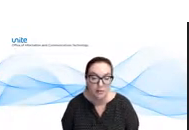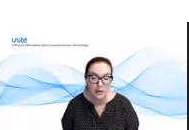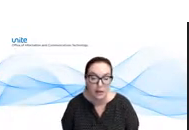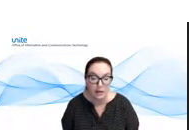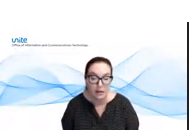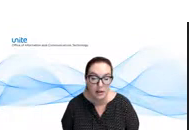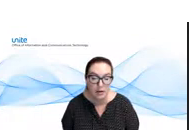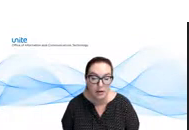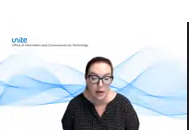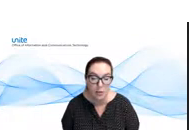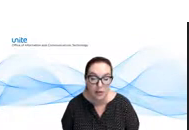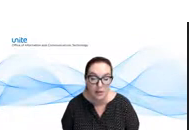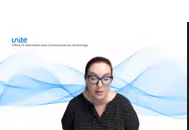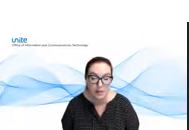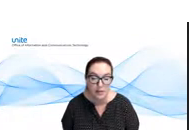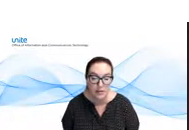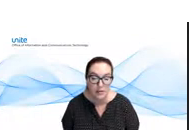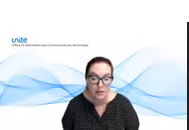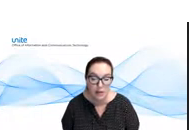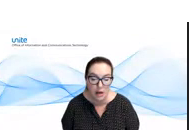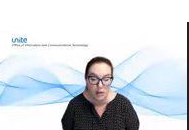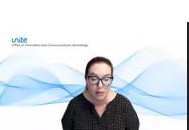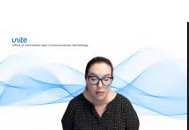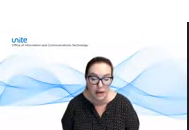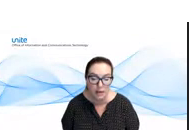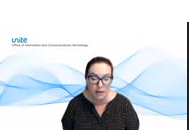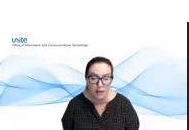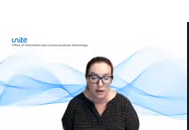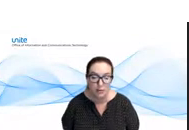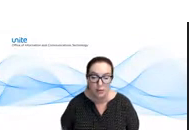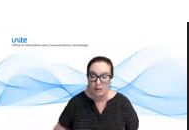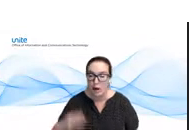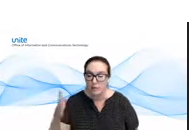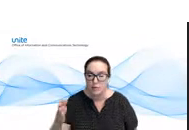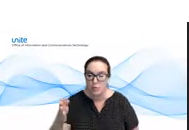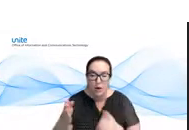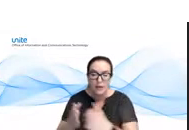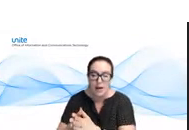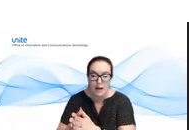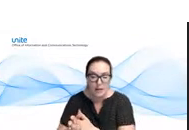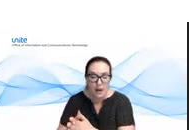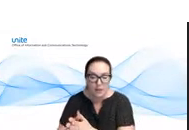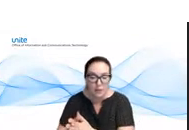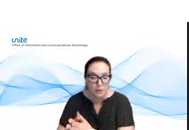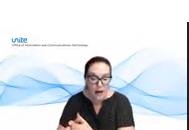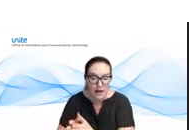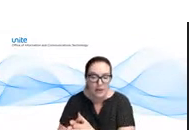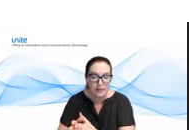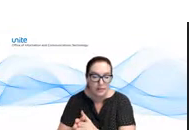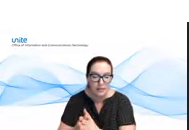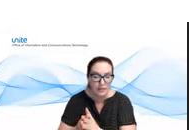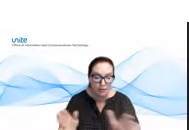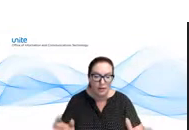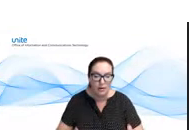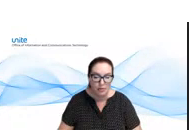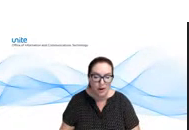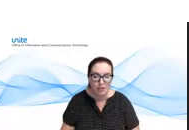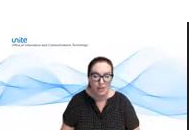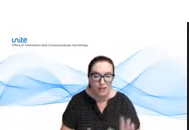a conference room in the New York headquarters, it's about the most illogical layout. Conference room 1 is right next to conference room 9.